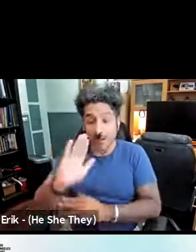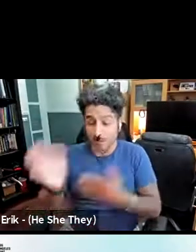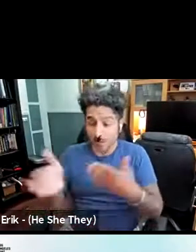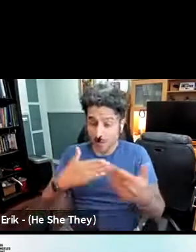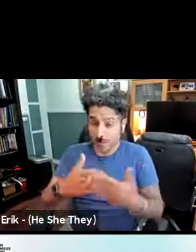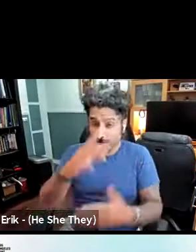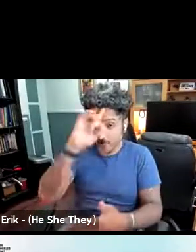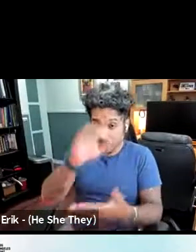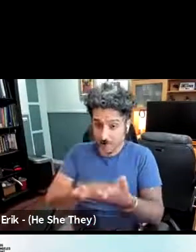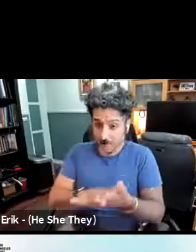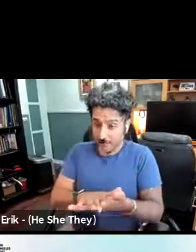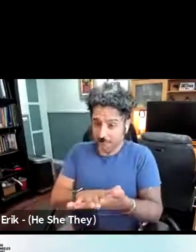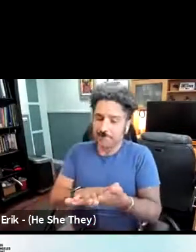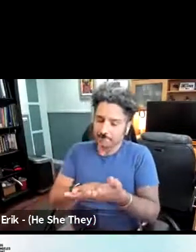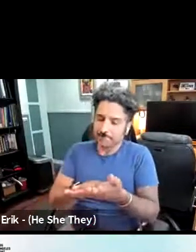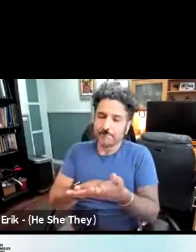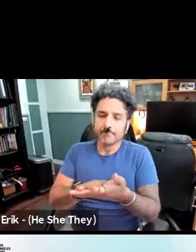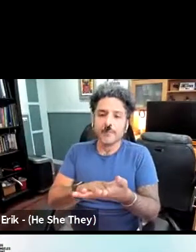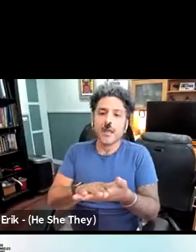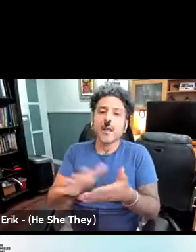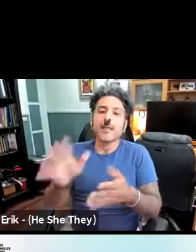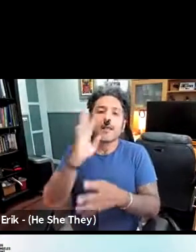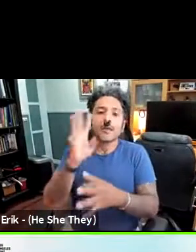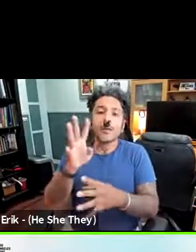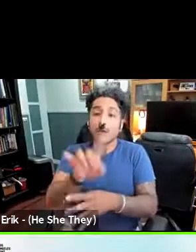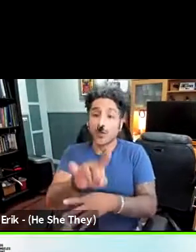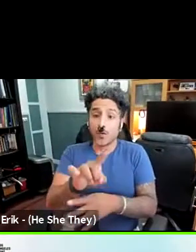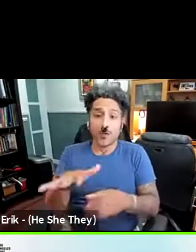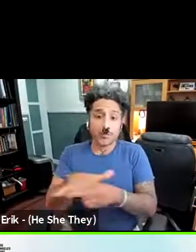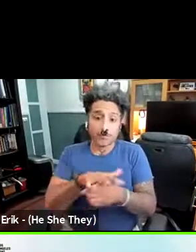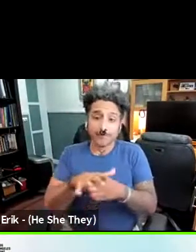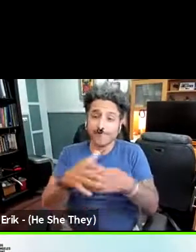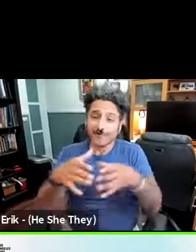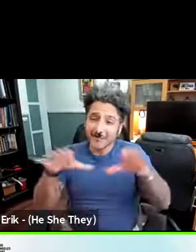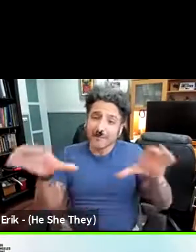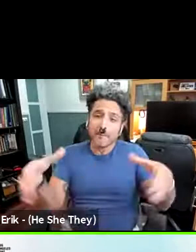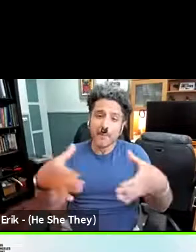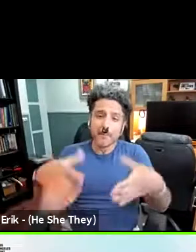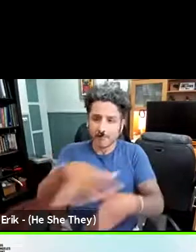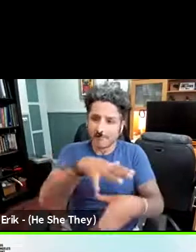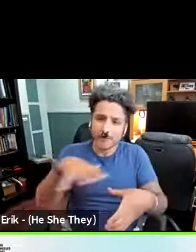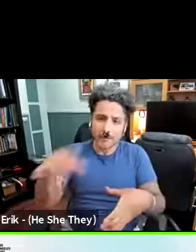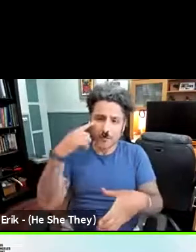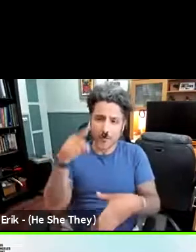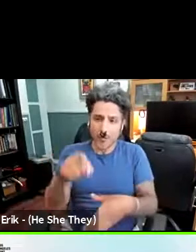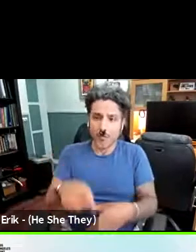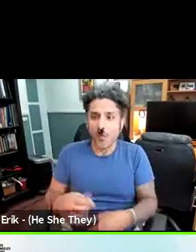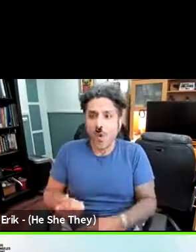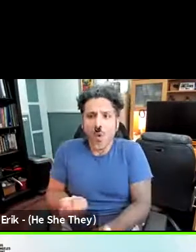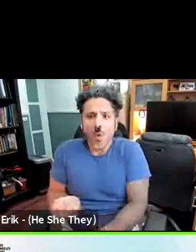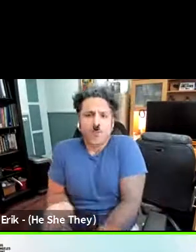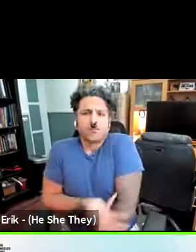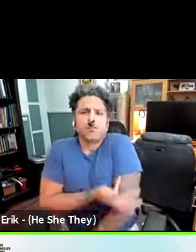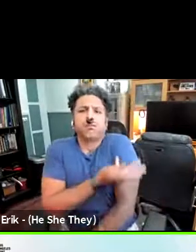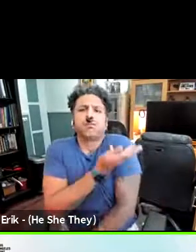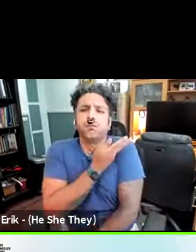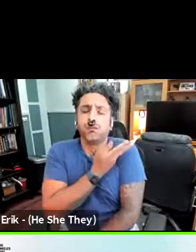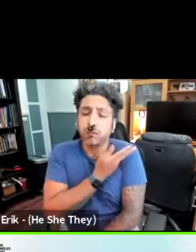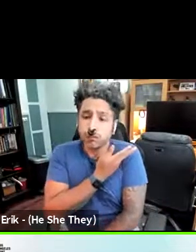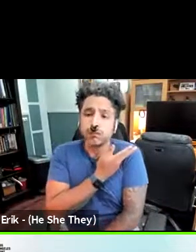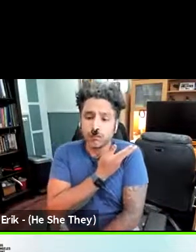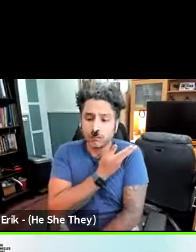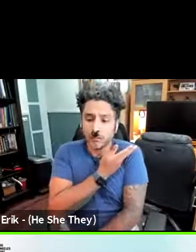for you here. So yeah. Sure. You sent those shivers up my spine right there,